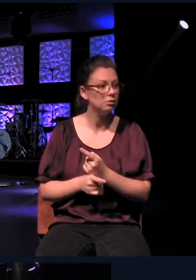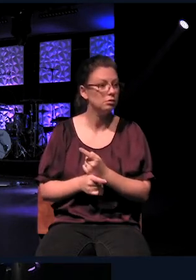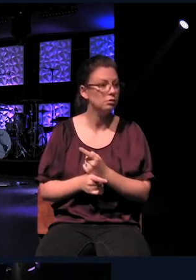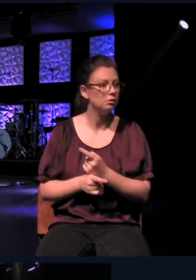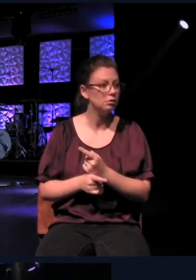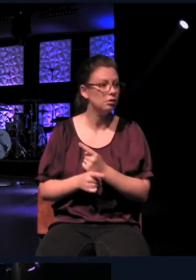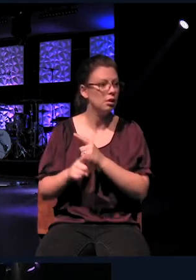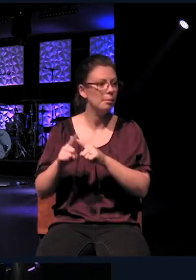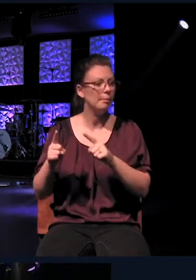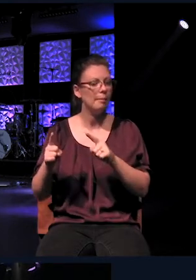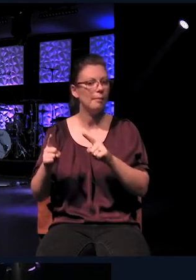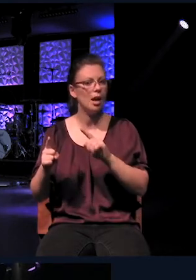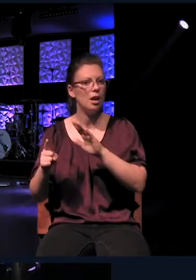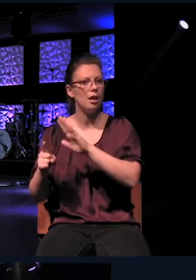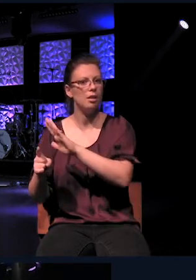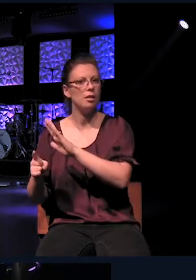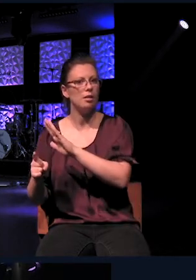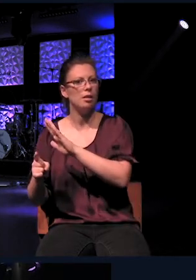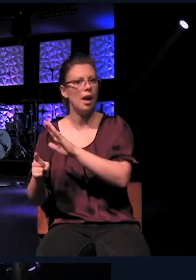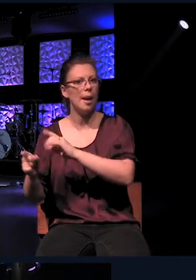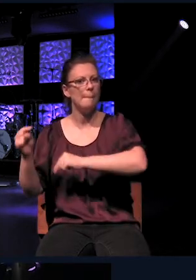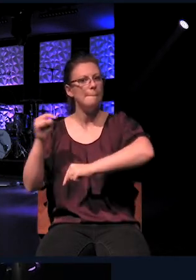But they default to joy.